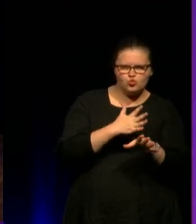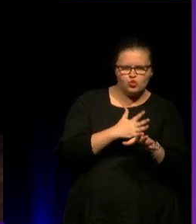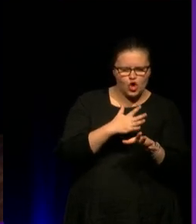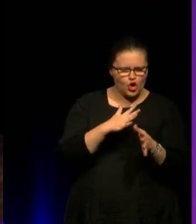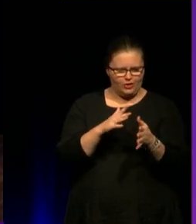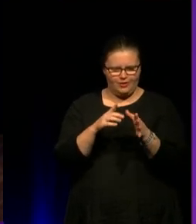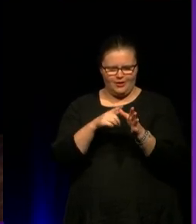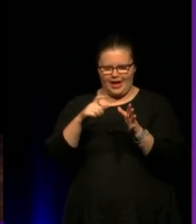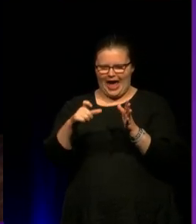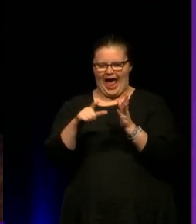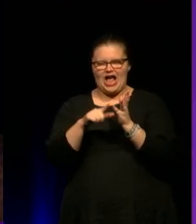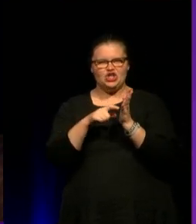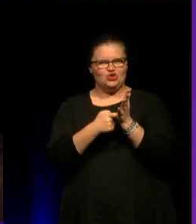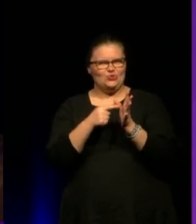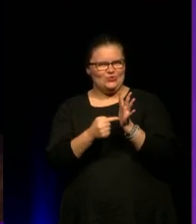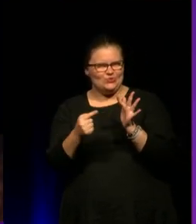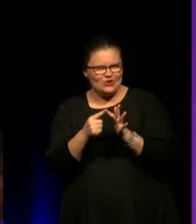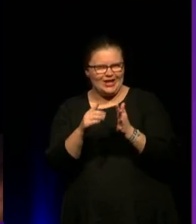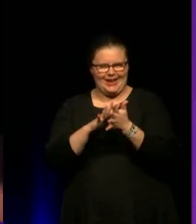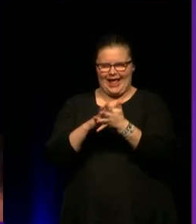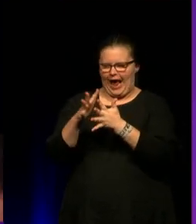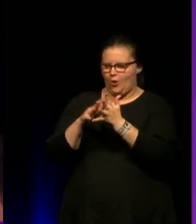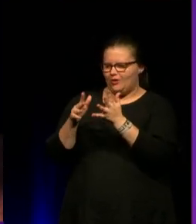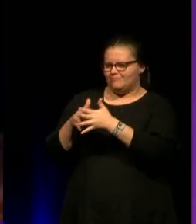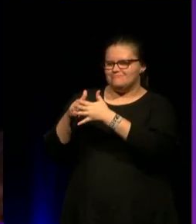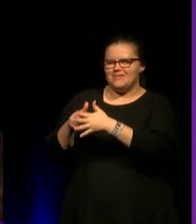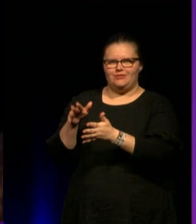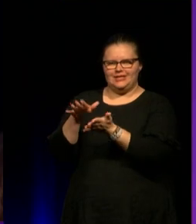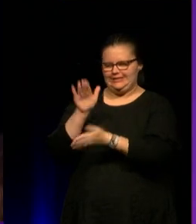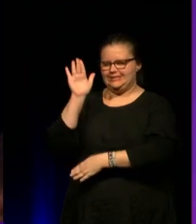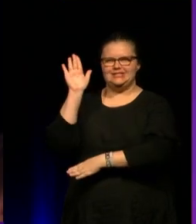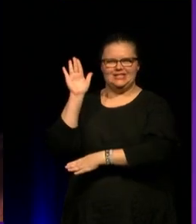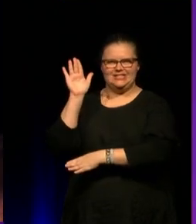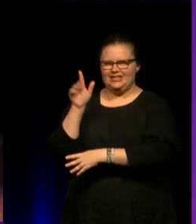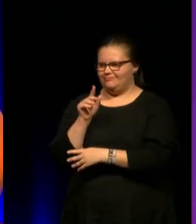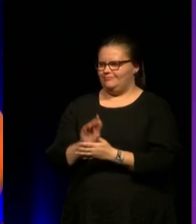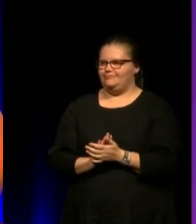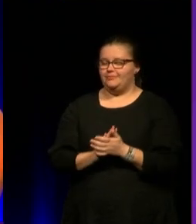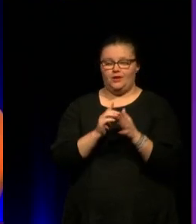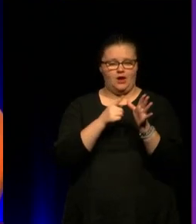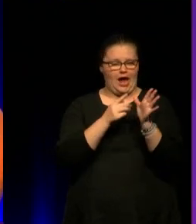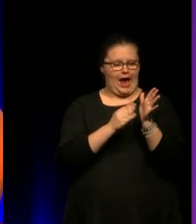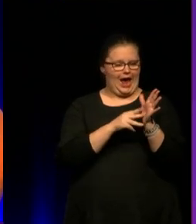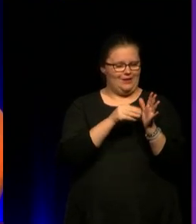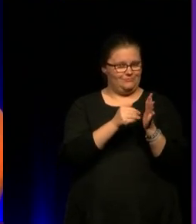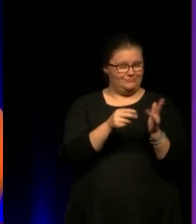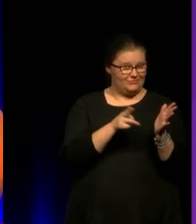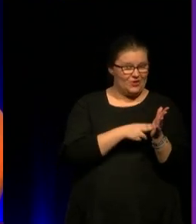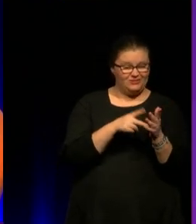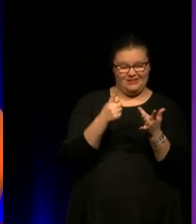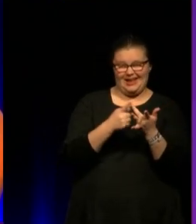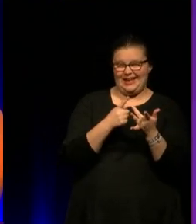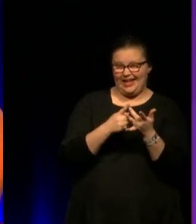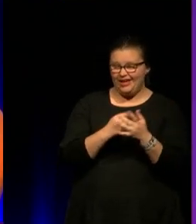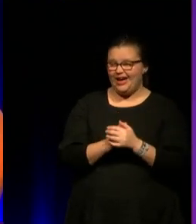US citizen obtain the test? Yeah, so it's in CVS and Amazon and other retailers.